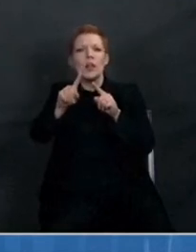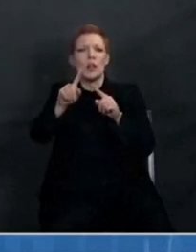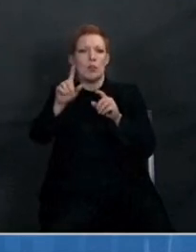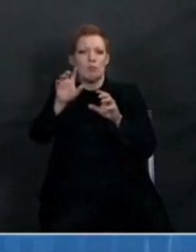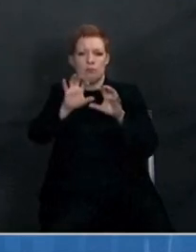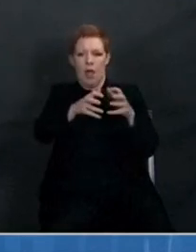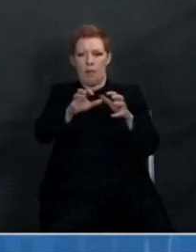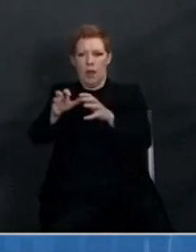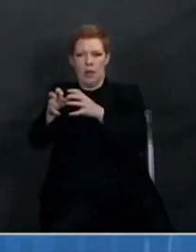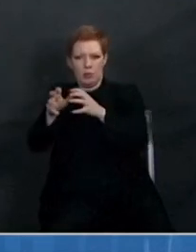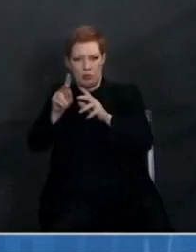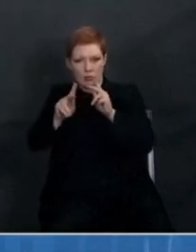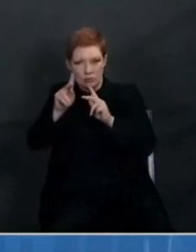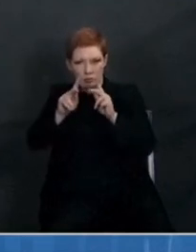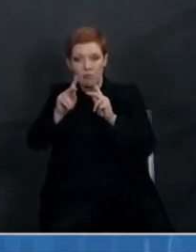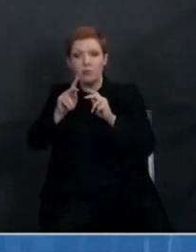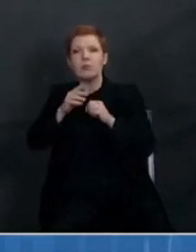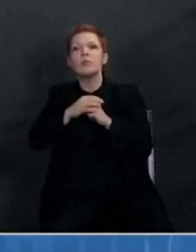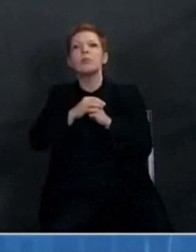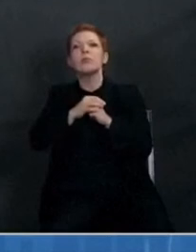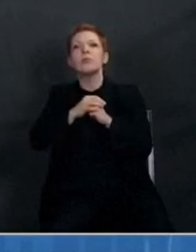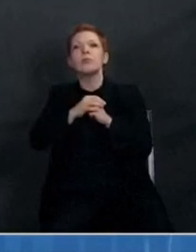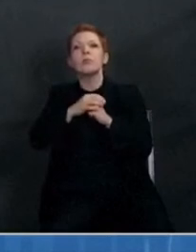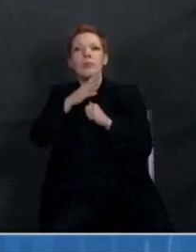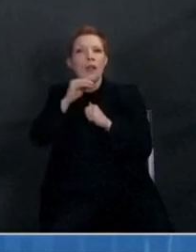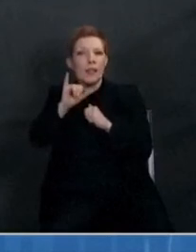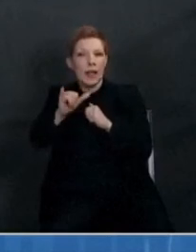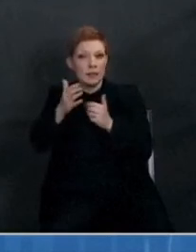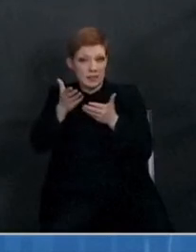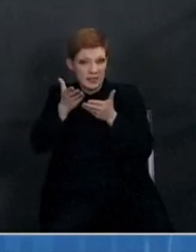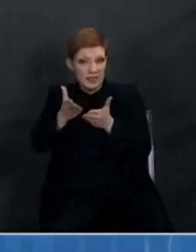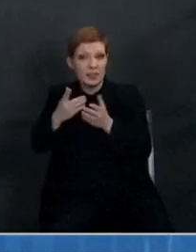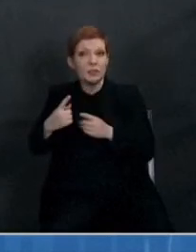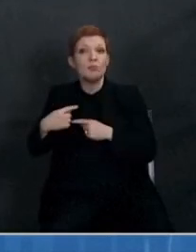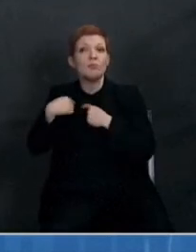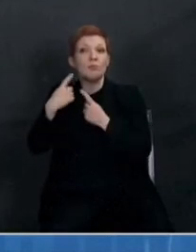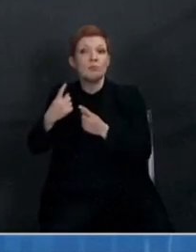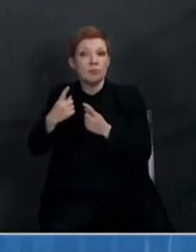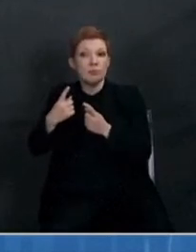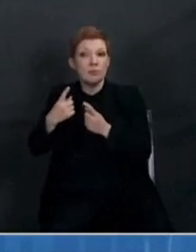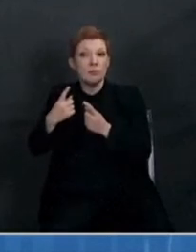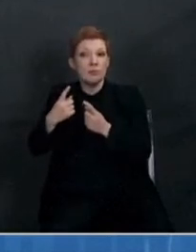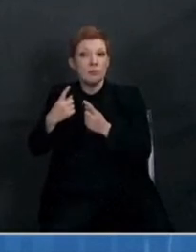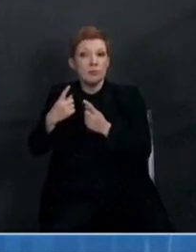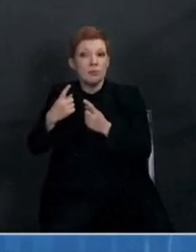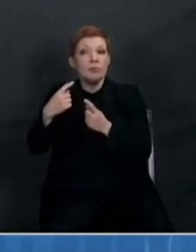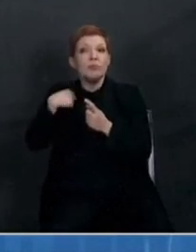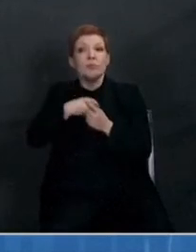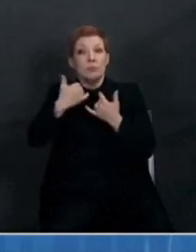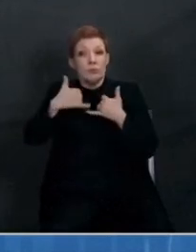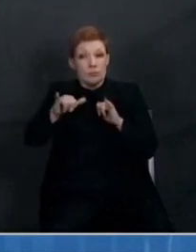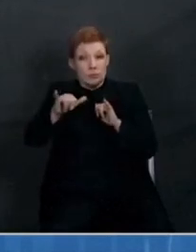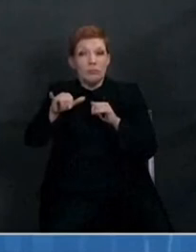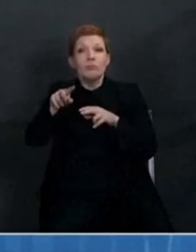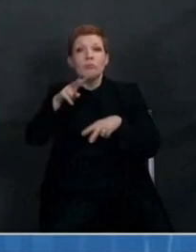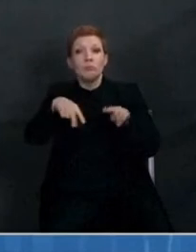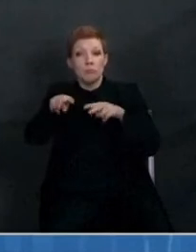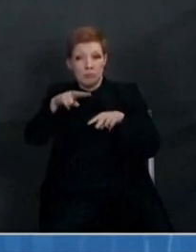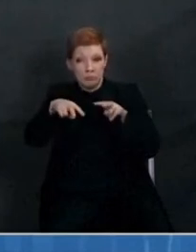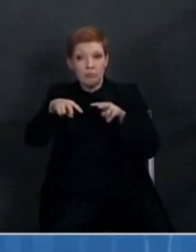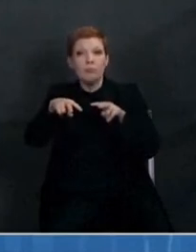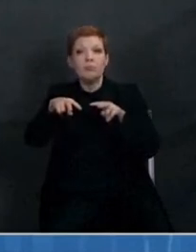those differences are really built upon pre-existing inequities. So still taken together, these insights from our data are critical for our